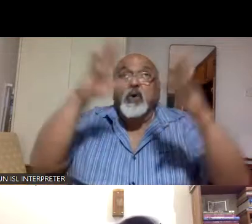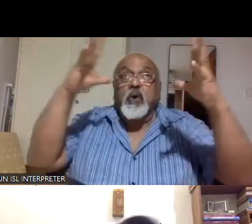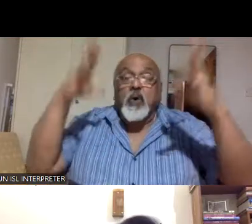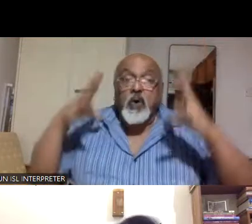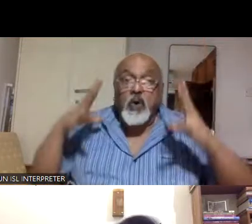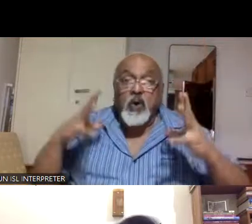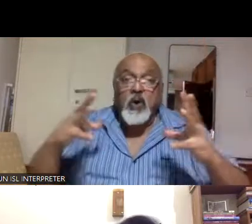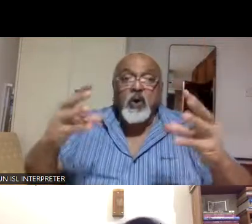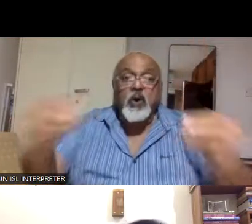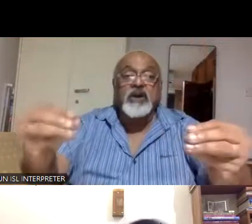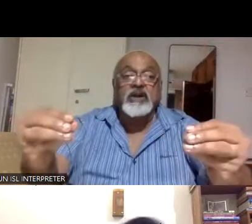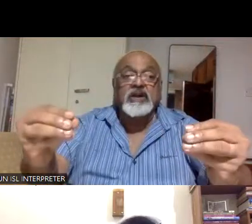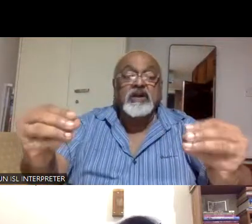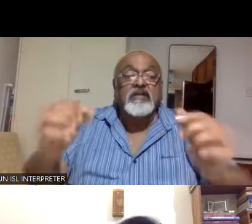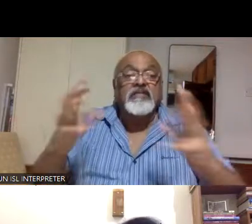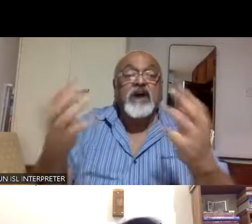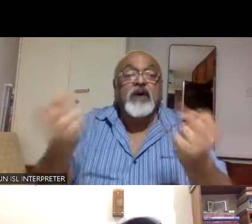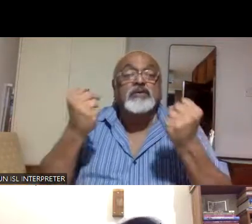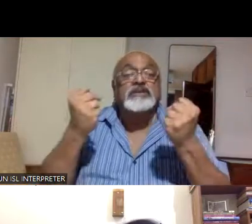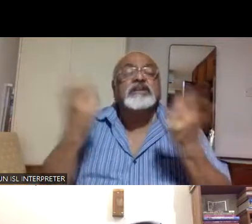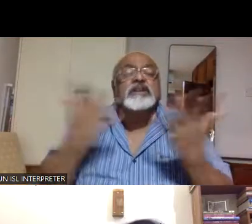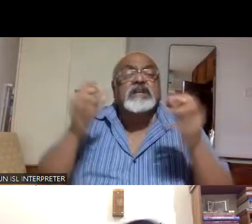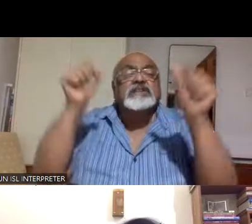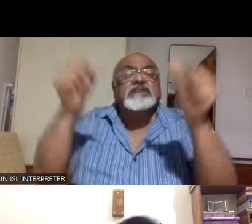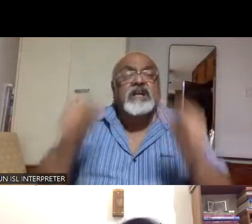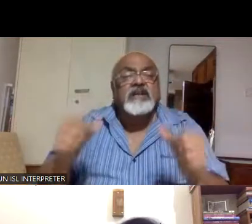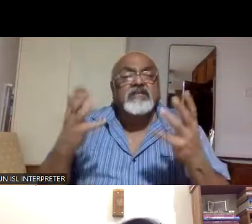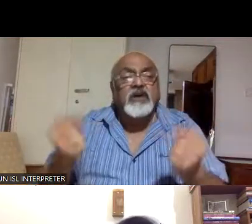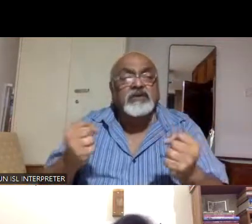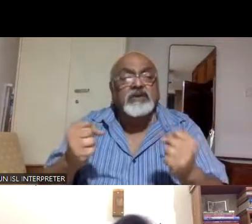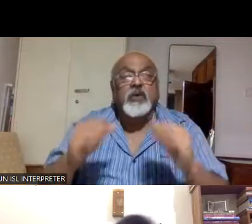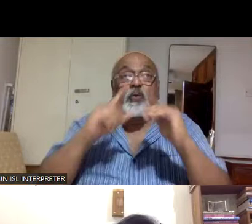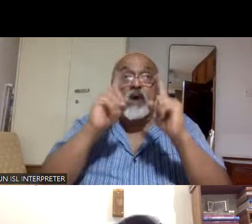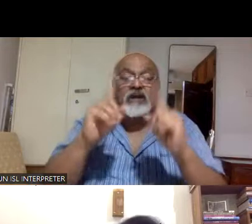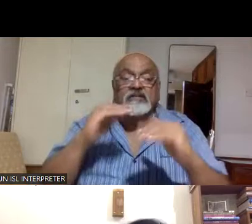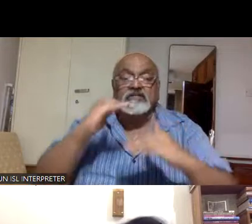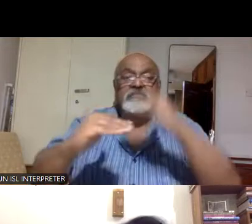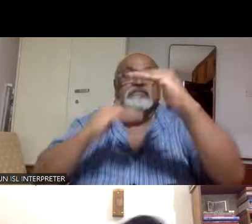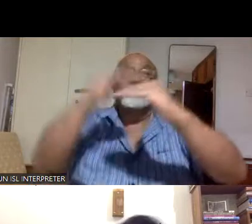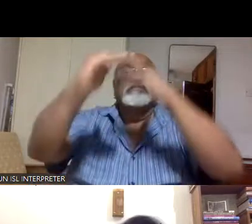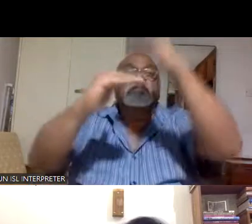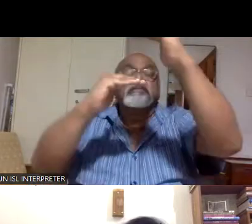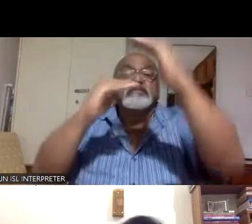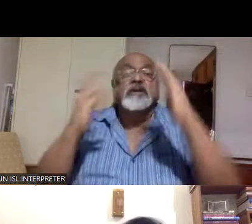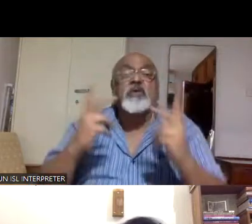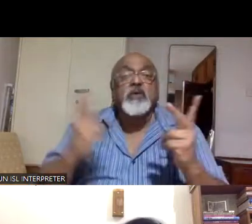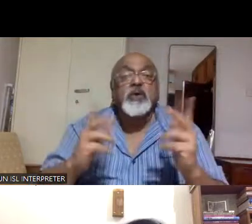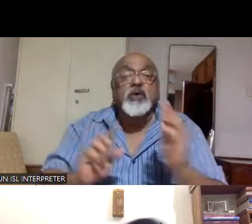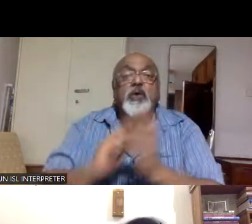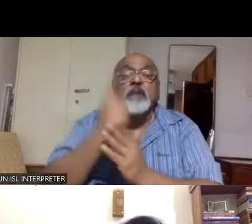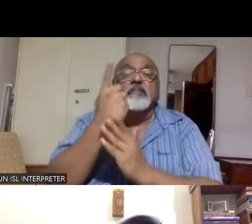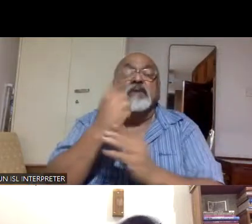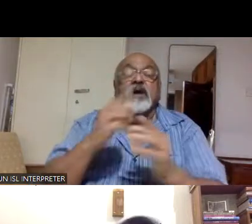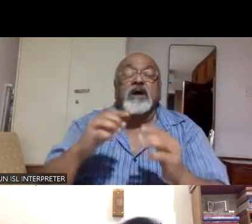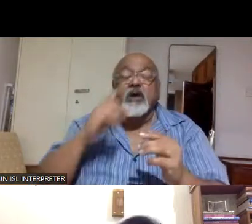that one of the ladders of the growth of feminism movement was because of